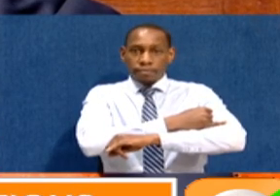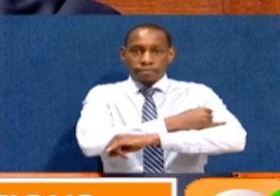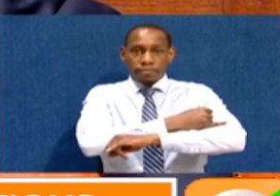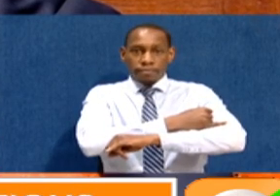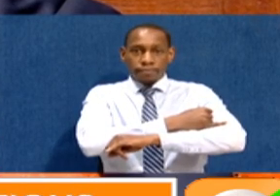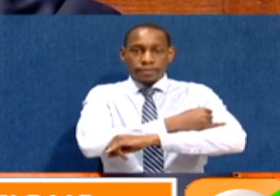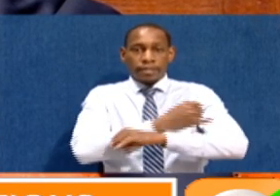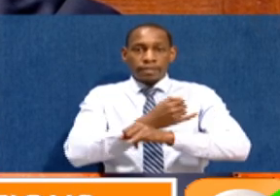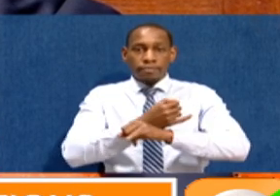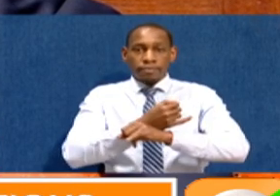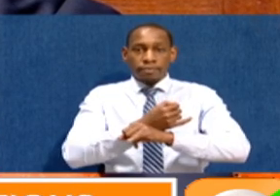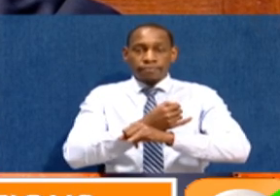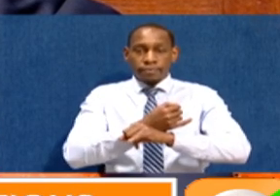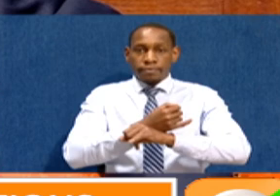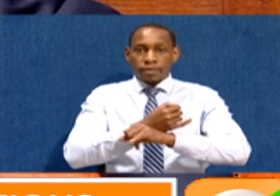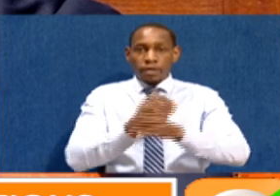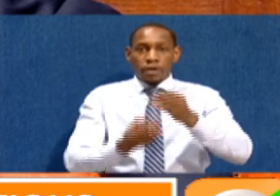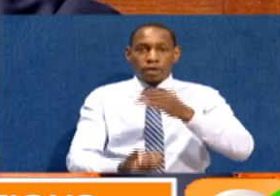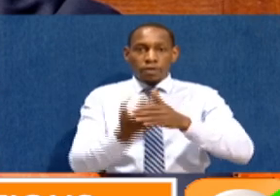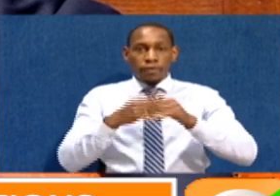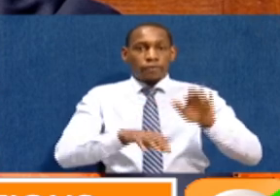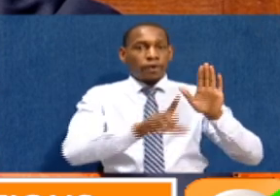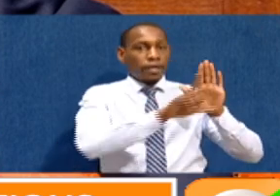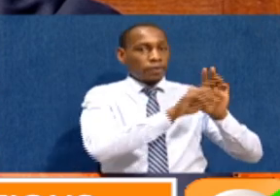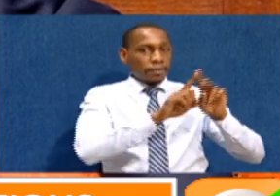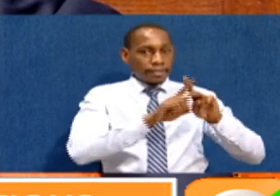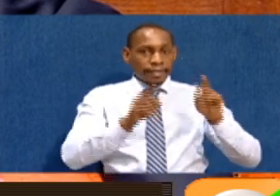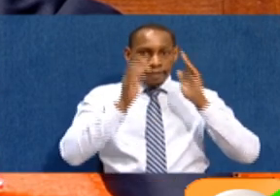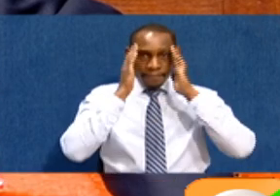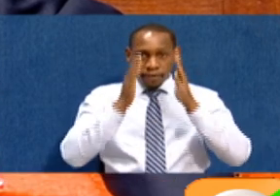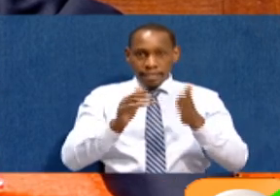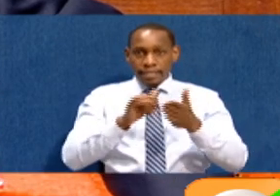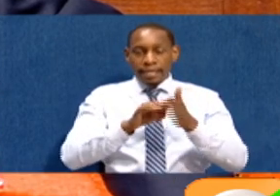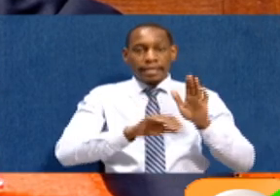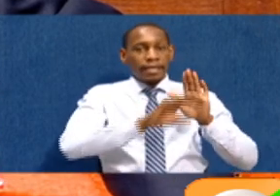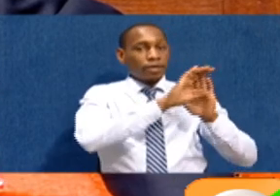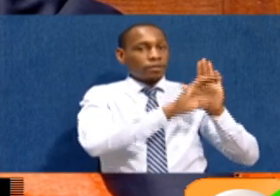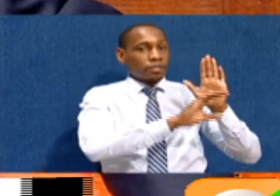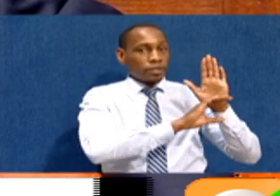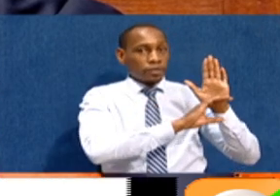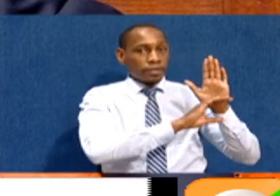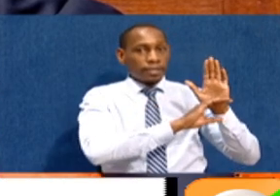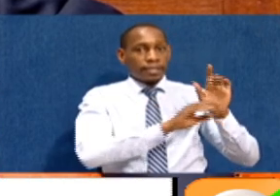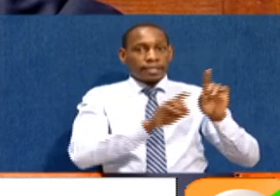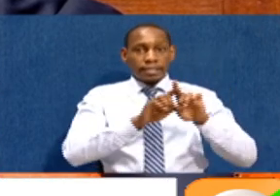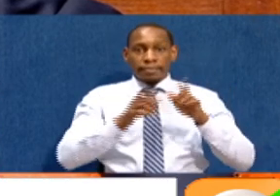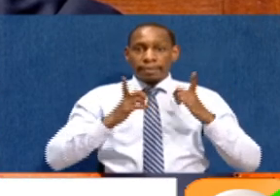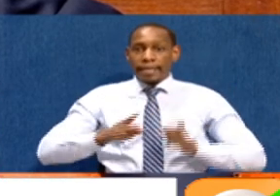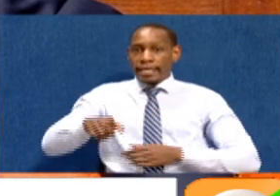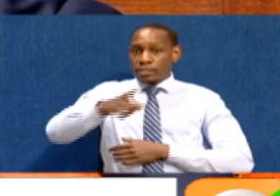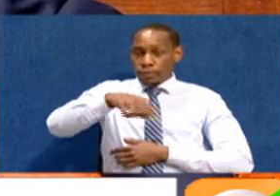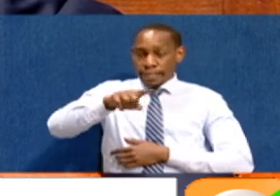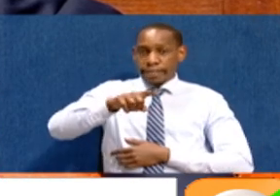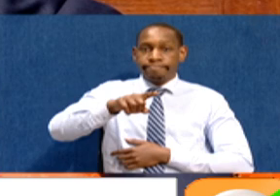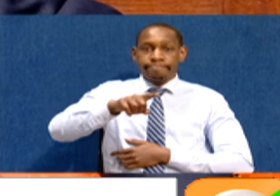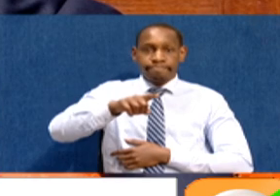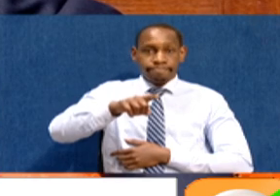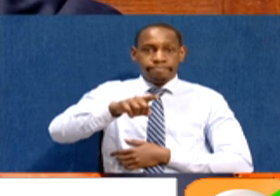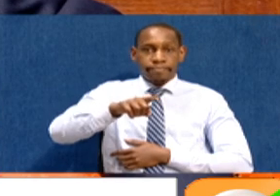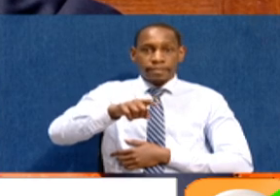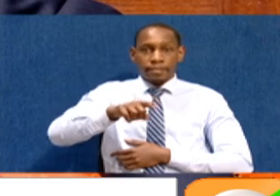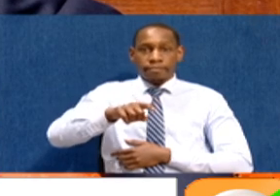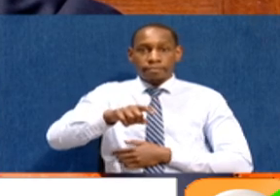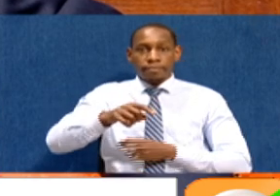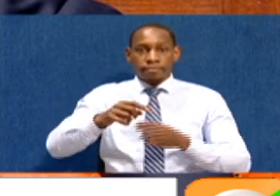embedded in the law. Let us begin by looking at the Constitution, and let us look at